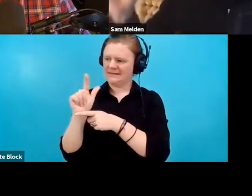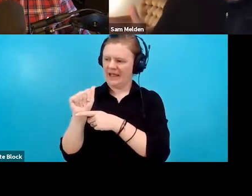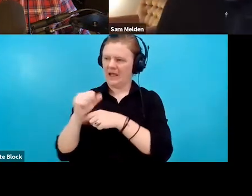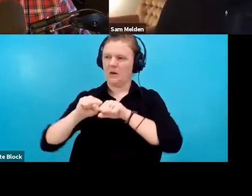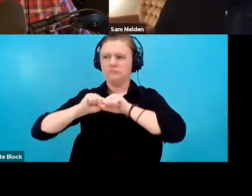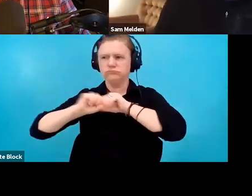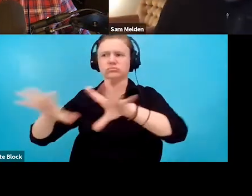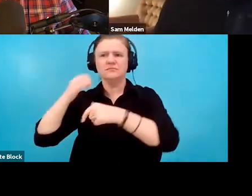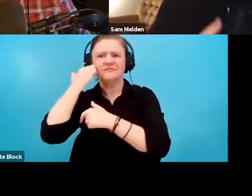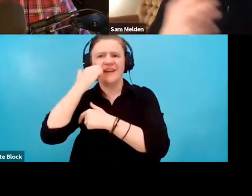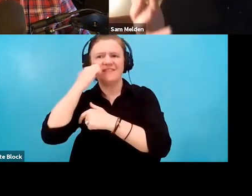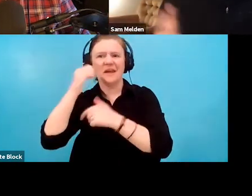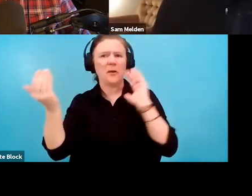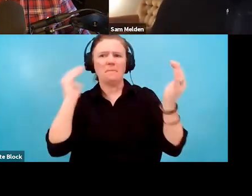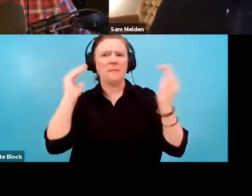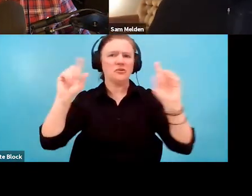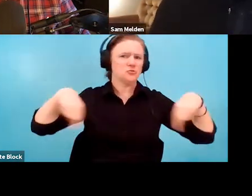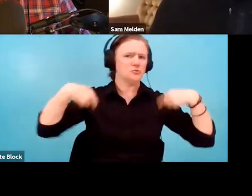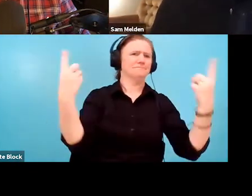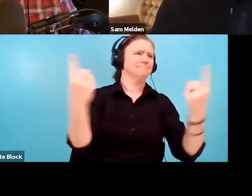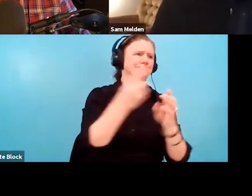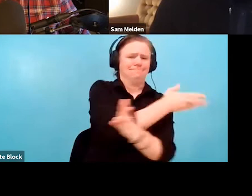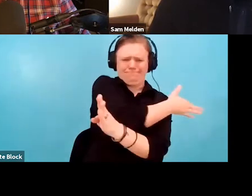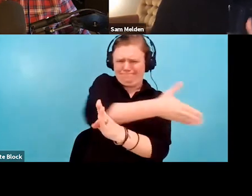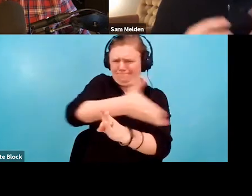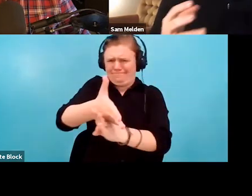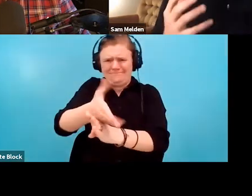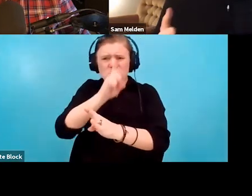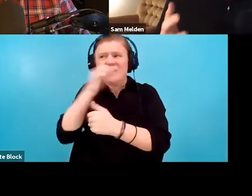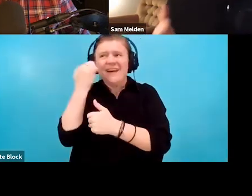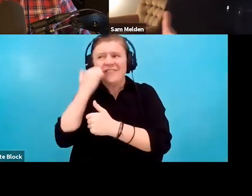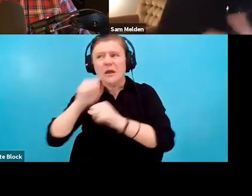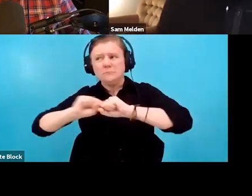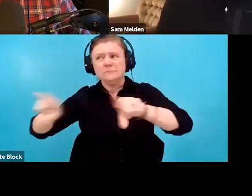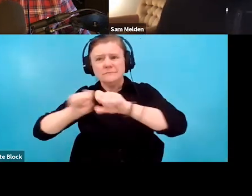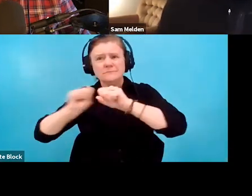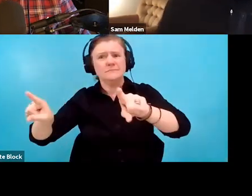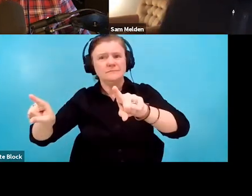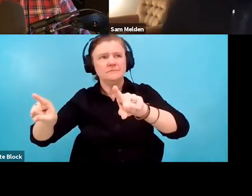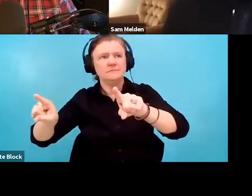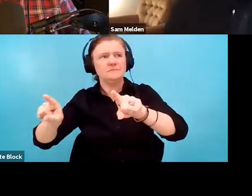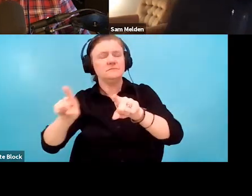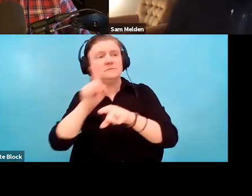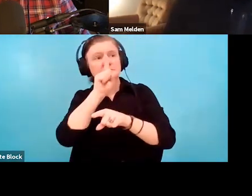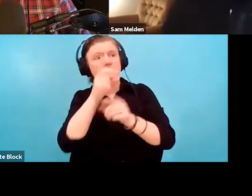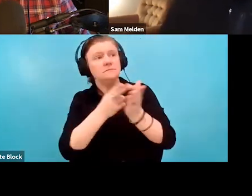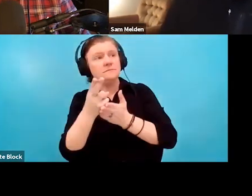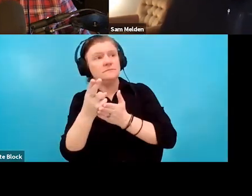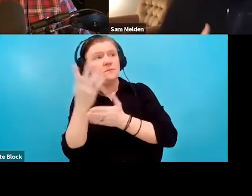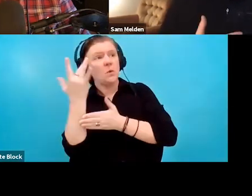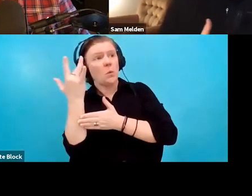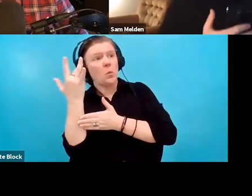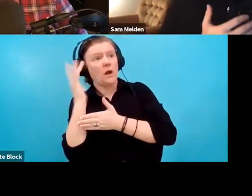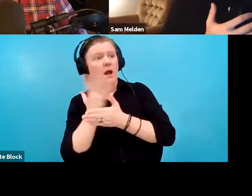human existence. I mean, it's like a crazy, really a mind-blowing thing. And that is because of our relationship